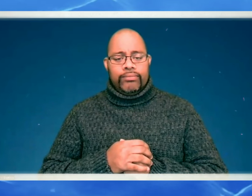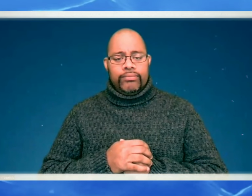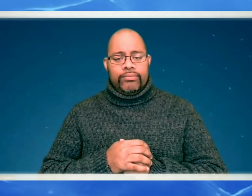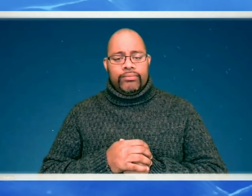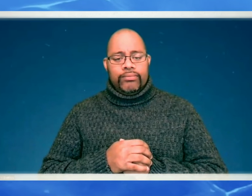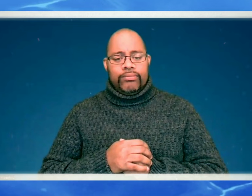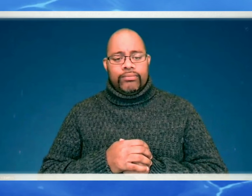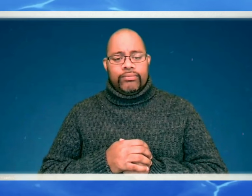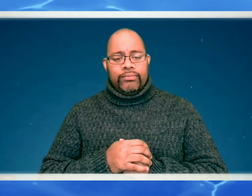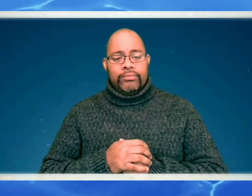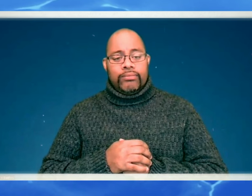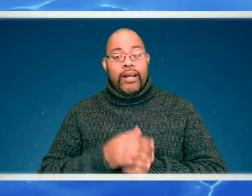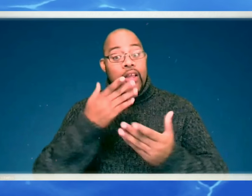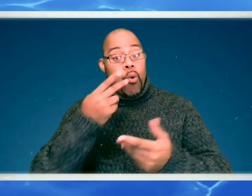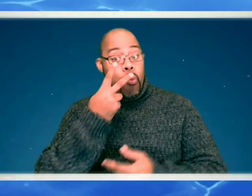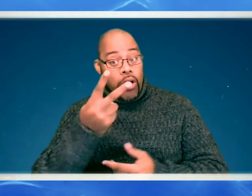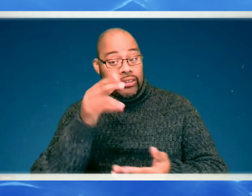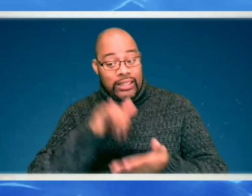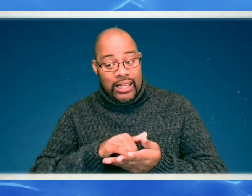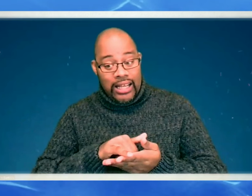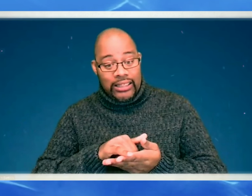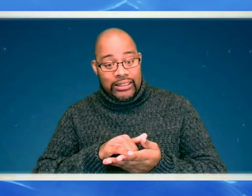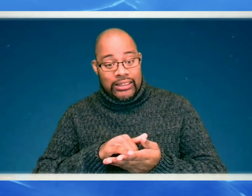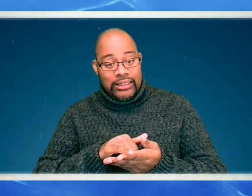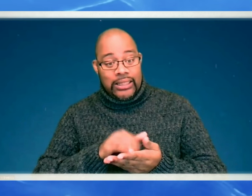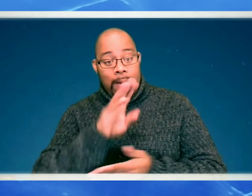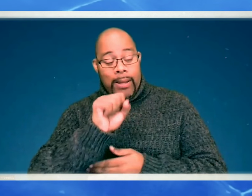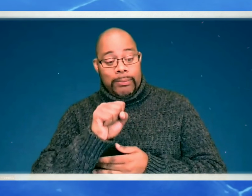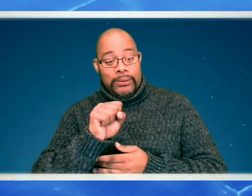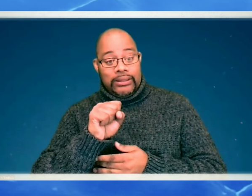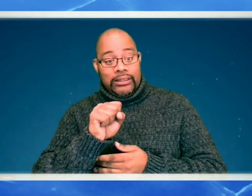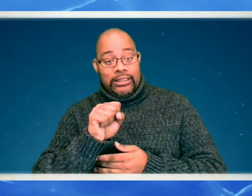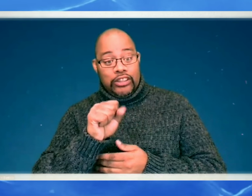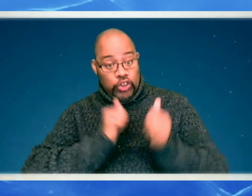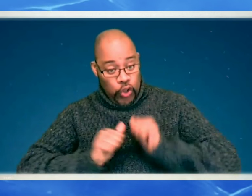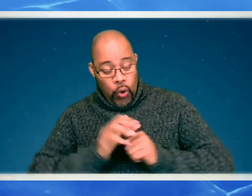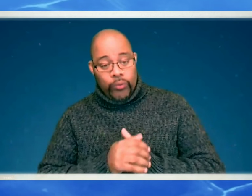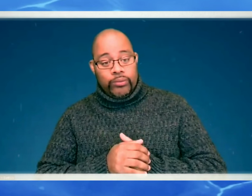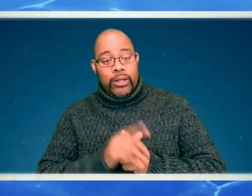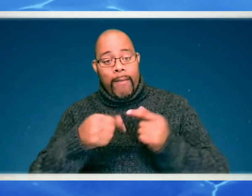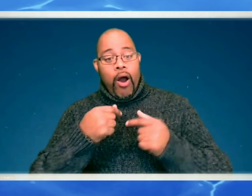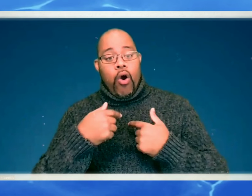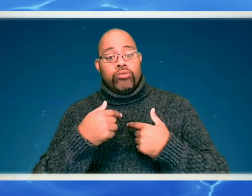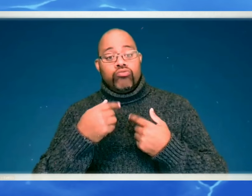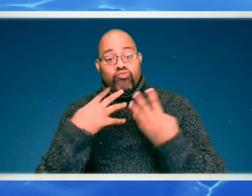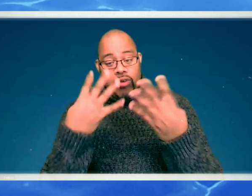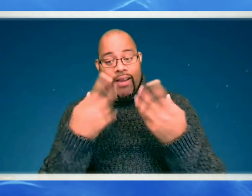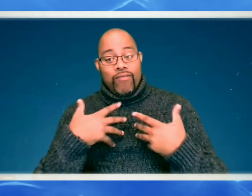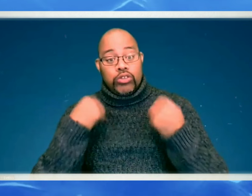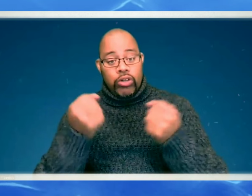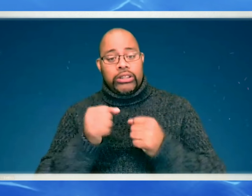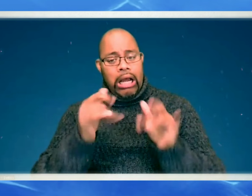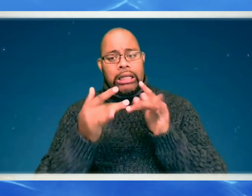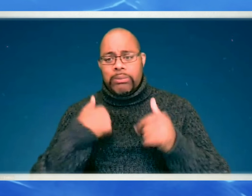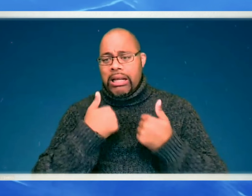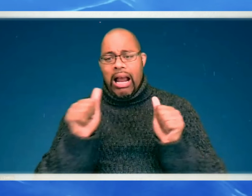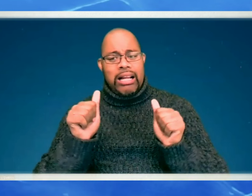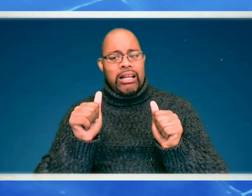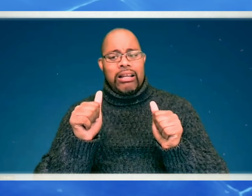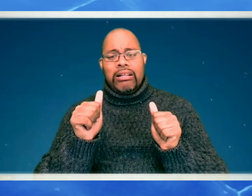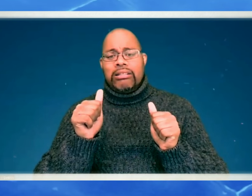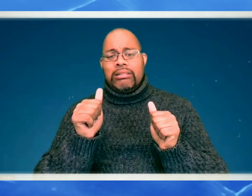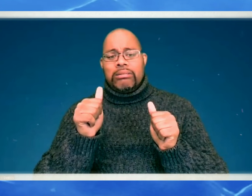Thank you guys for tuning into this BIMS episode about coral reef restoration. Feel free to contact me if you have any questions. My LinkedIn page, my